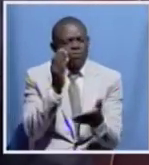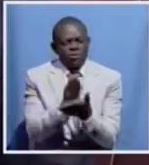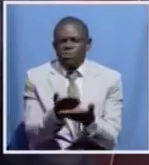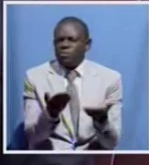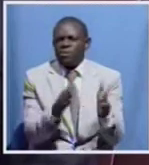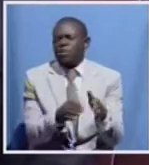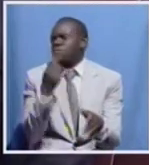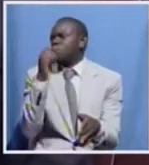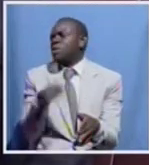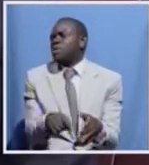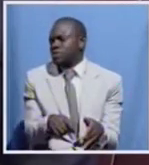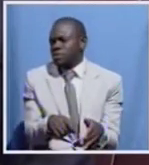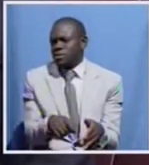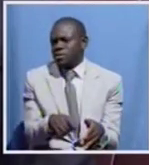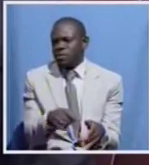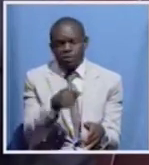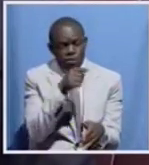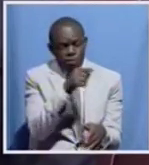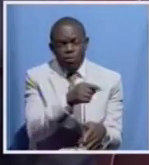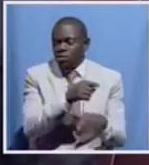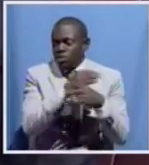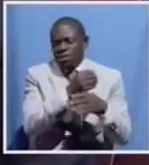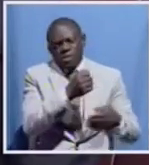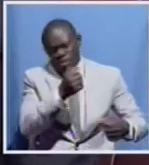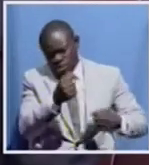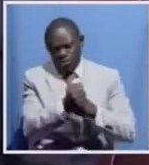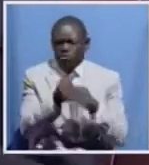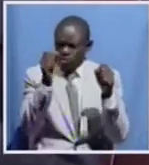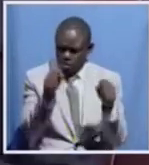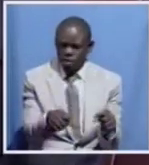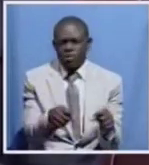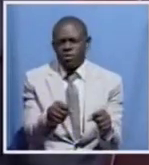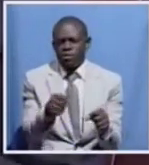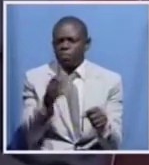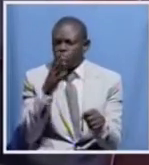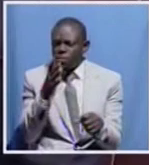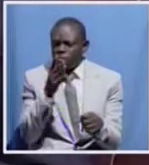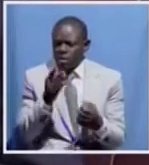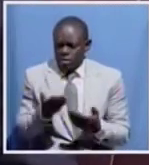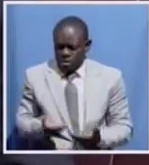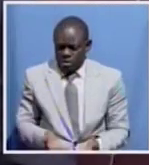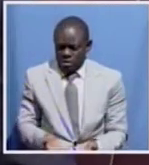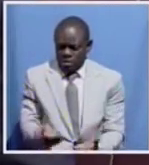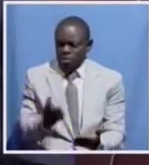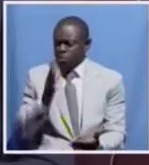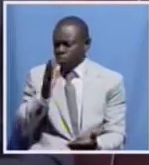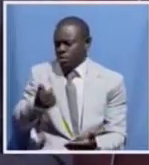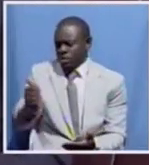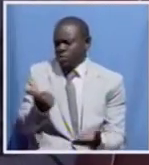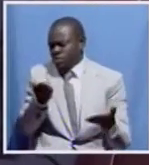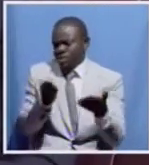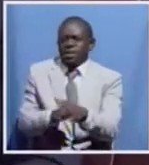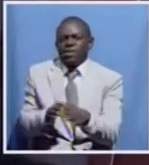save mothers from dying while they are giving birth, and to save people dying from communicable